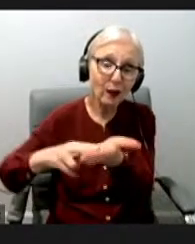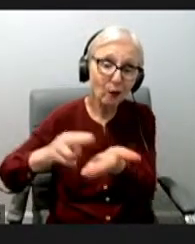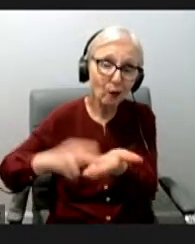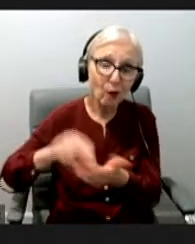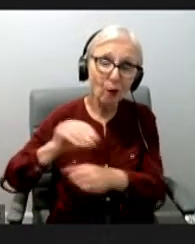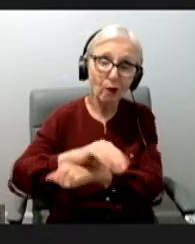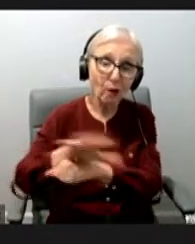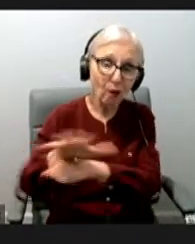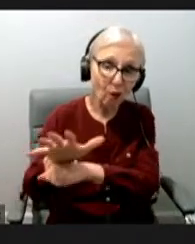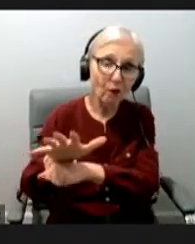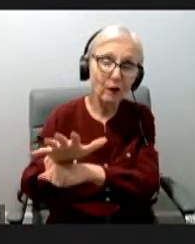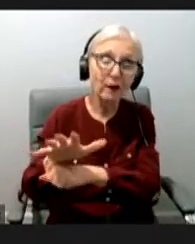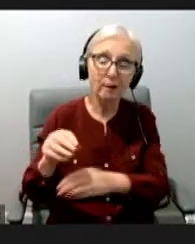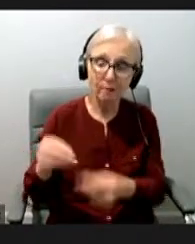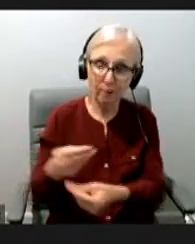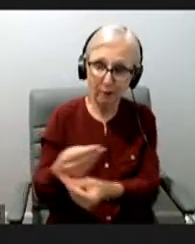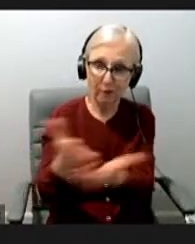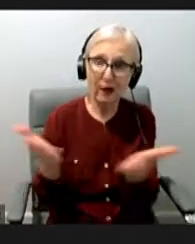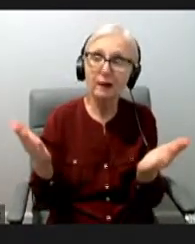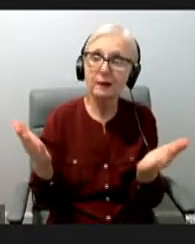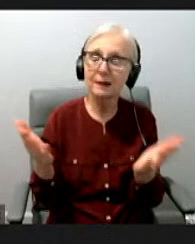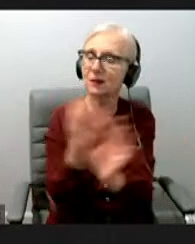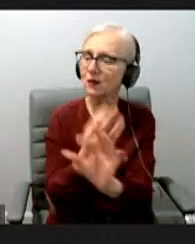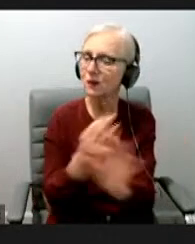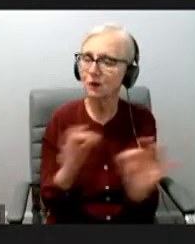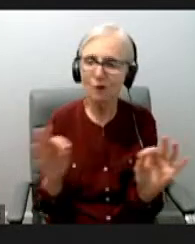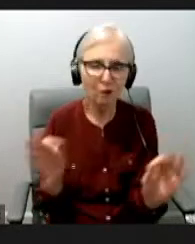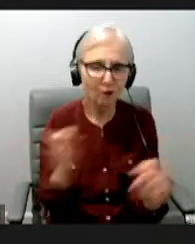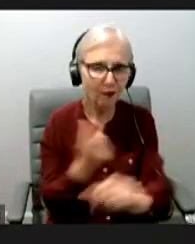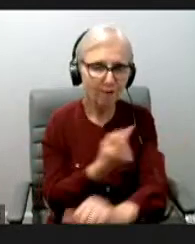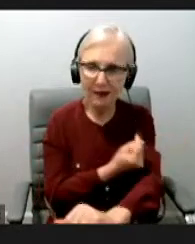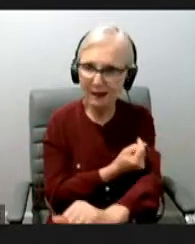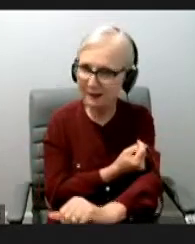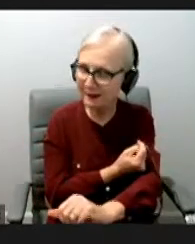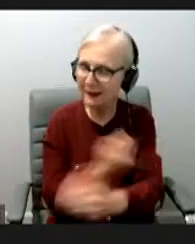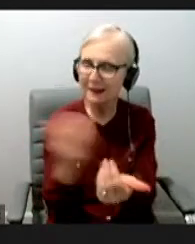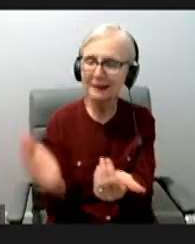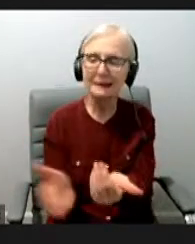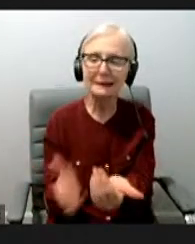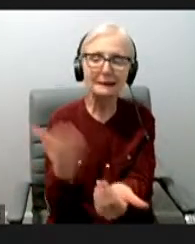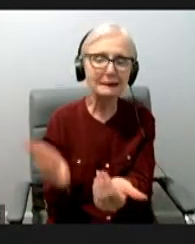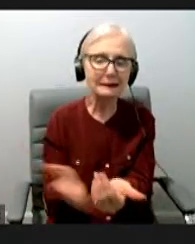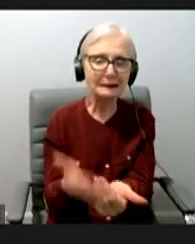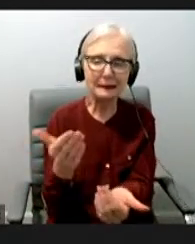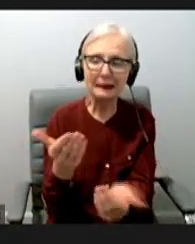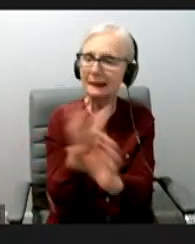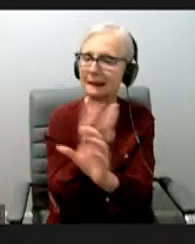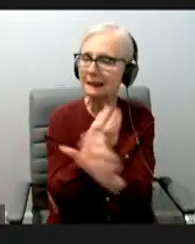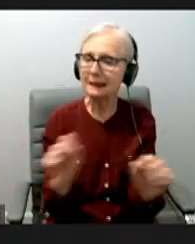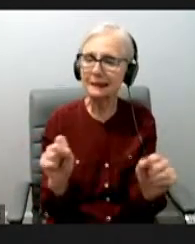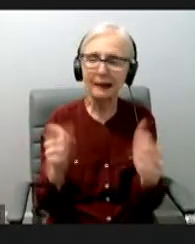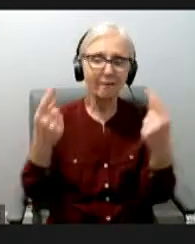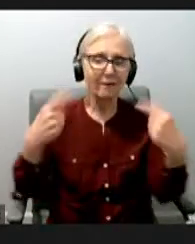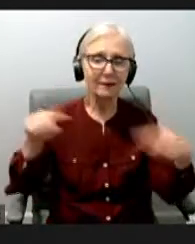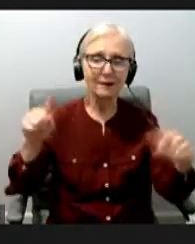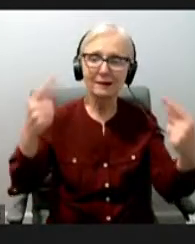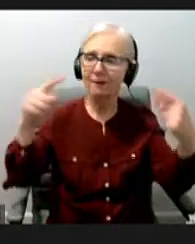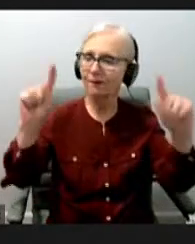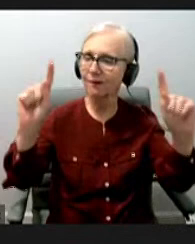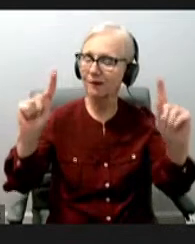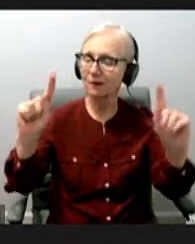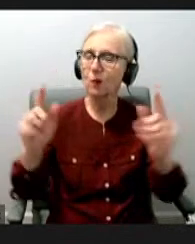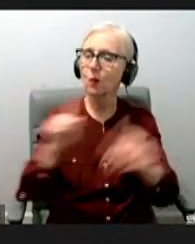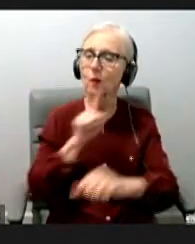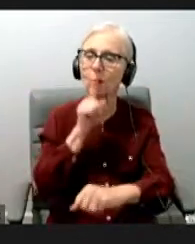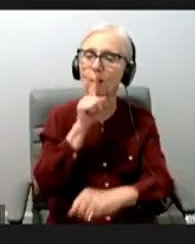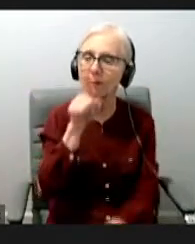state. Again, this vaccine is free. It is easily available, it is safe, it is effective, and we want to ensure that